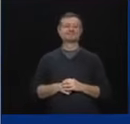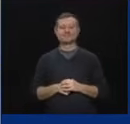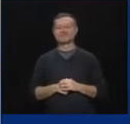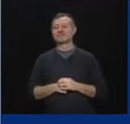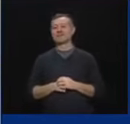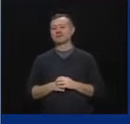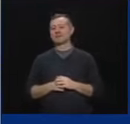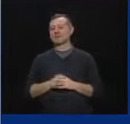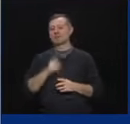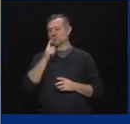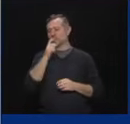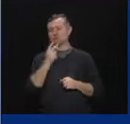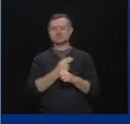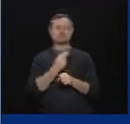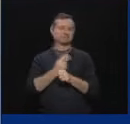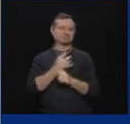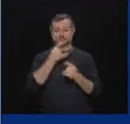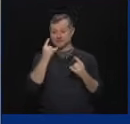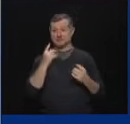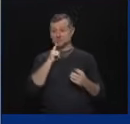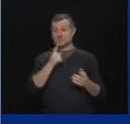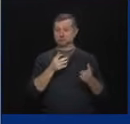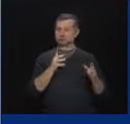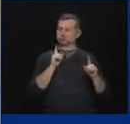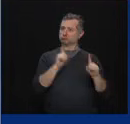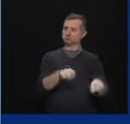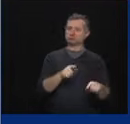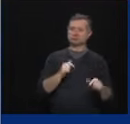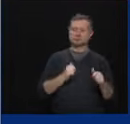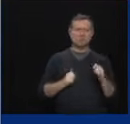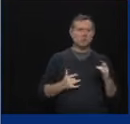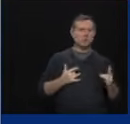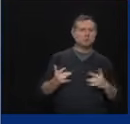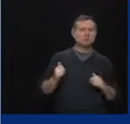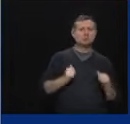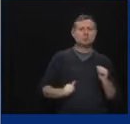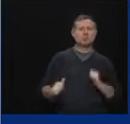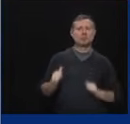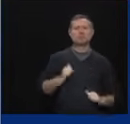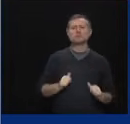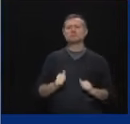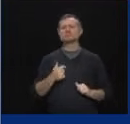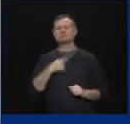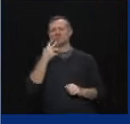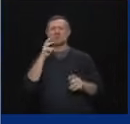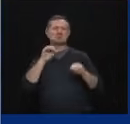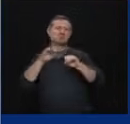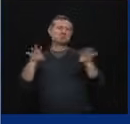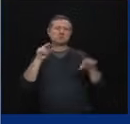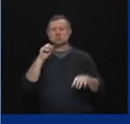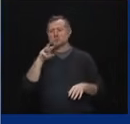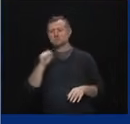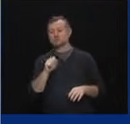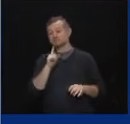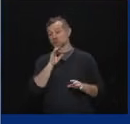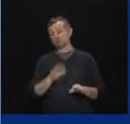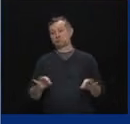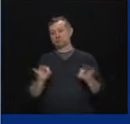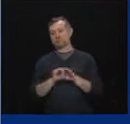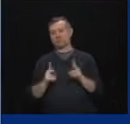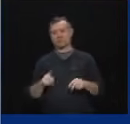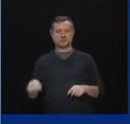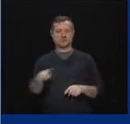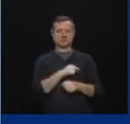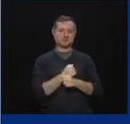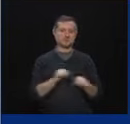had a mask on. So we were there, a lot of excitement if you saw the news coverage. We want to make sure that people are safe. You had to be vaccinated to go in